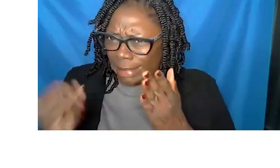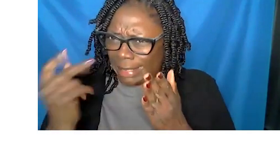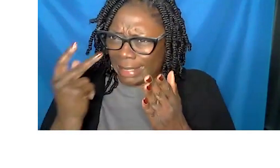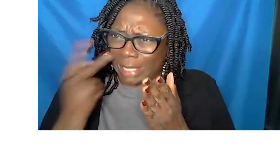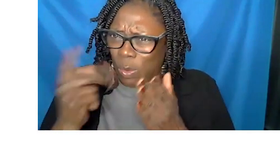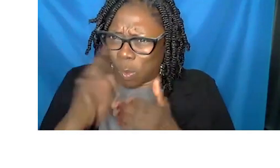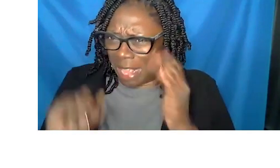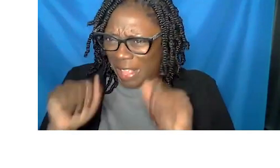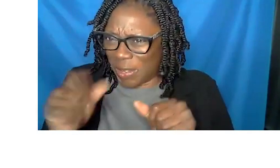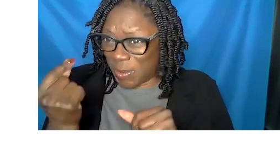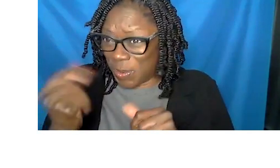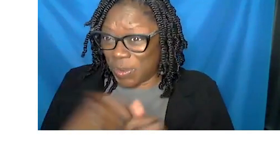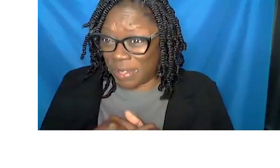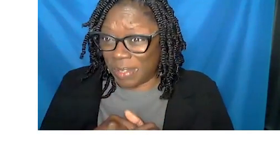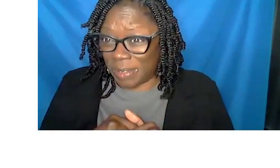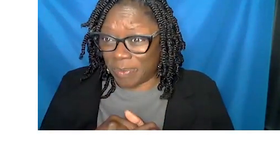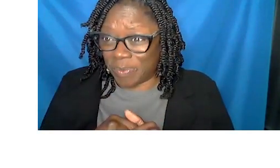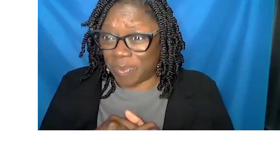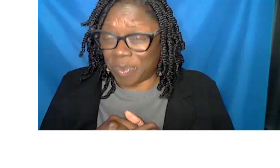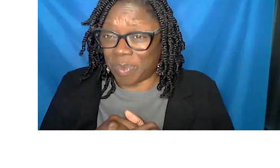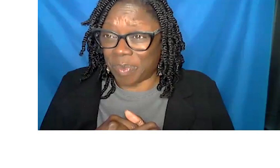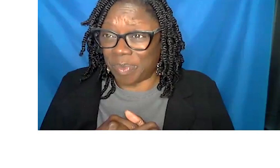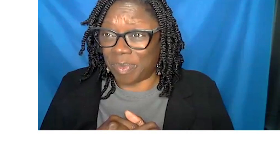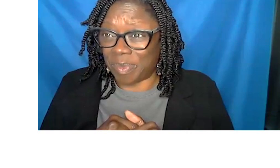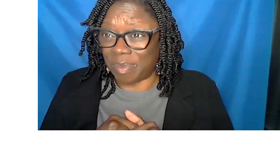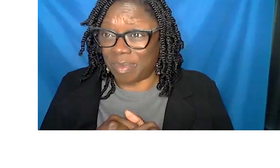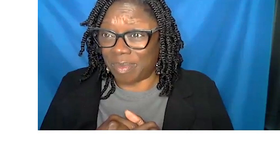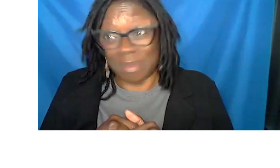Yeah, because the